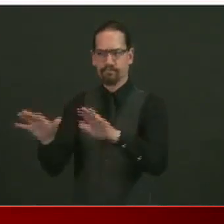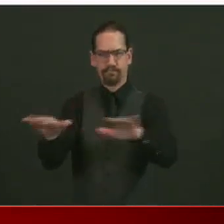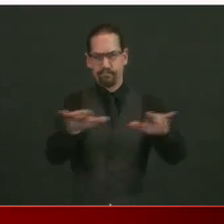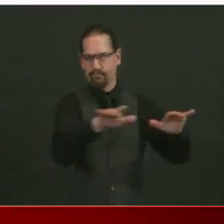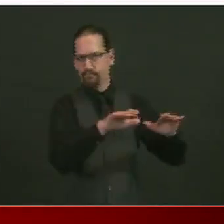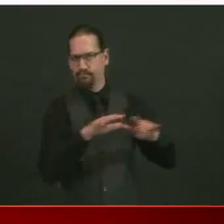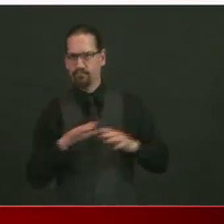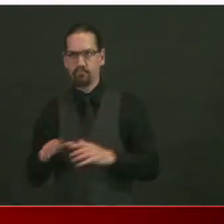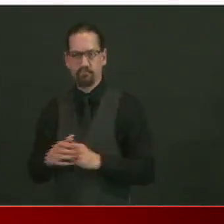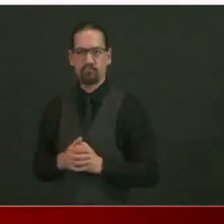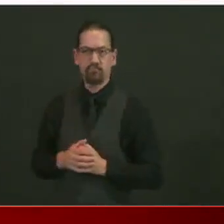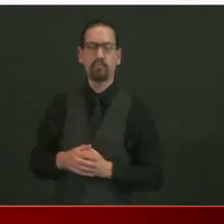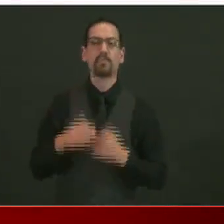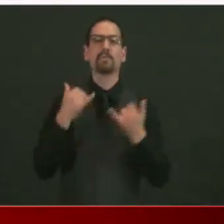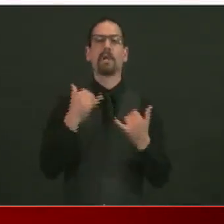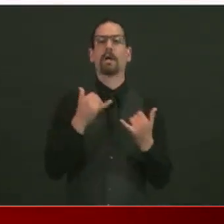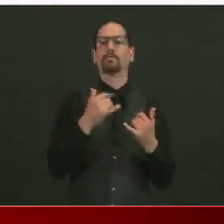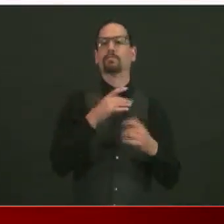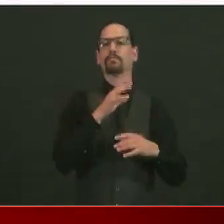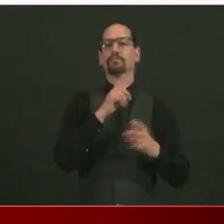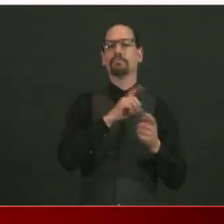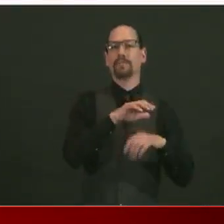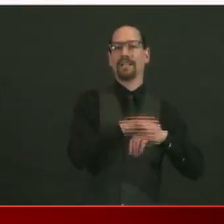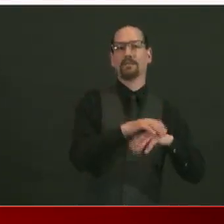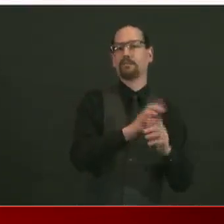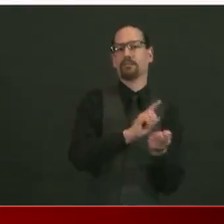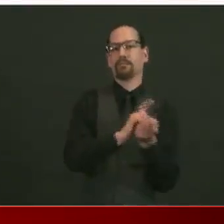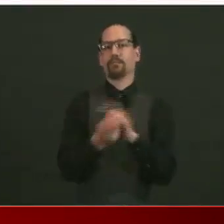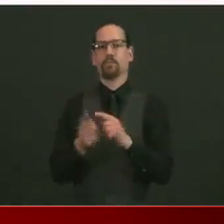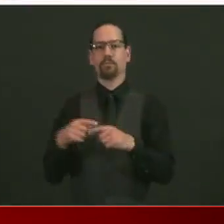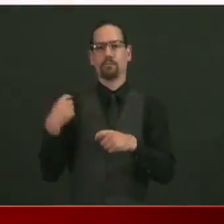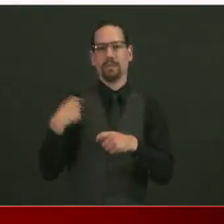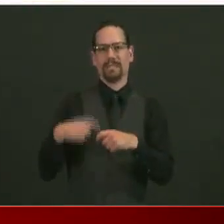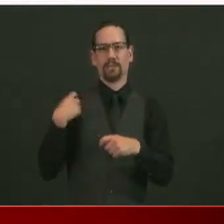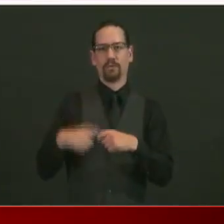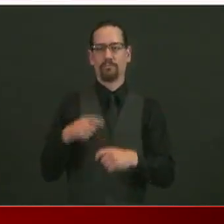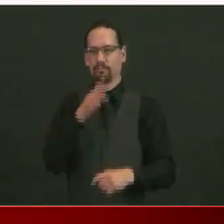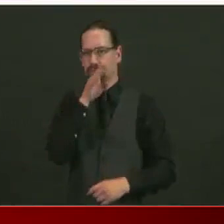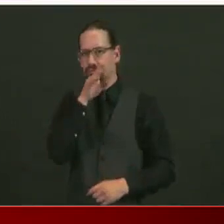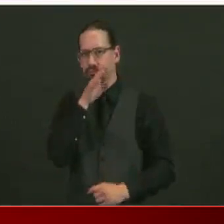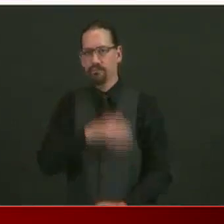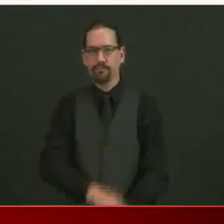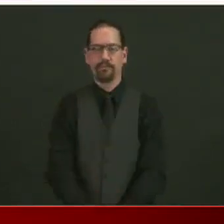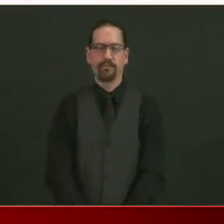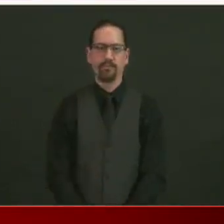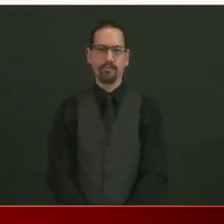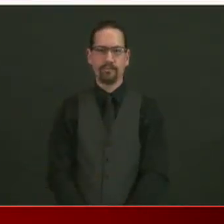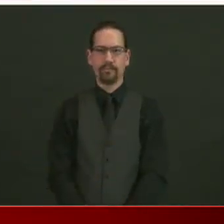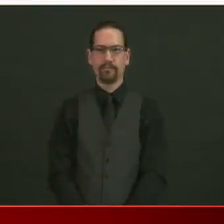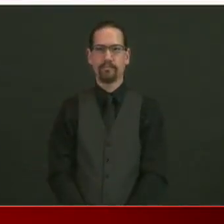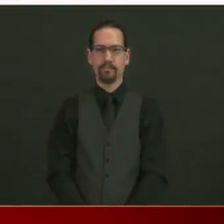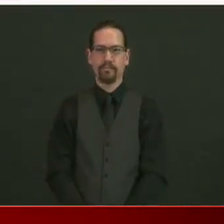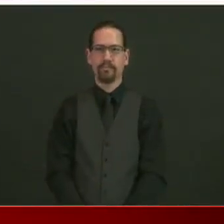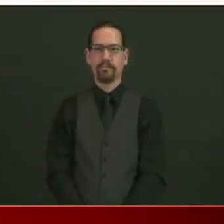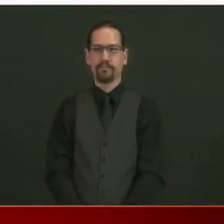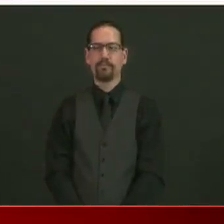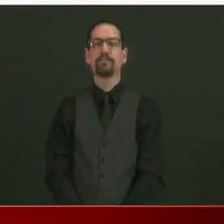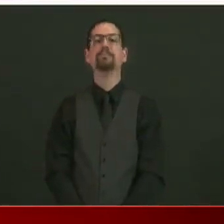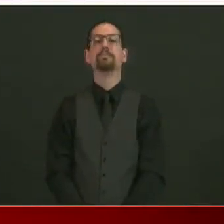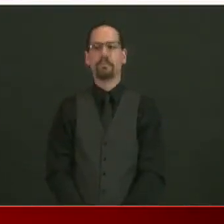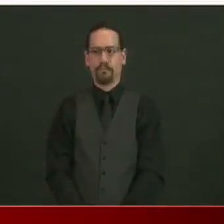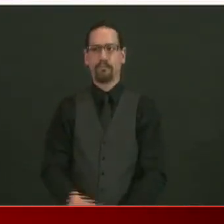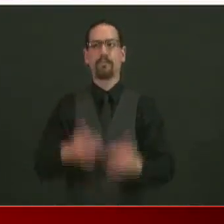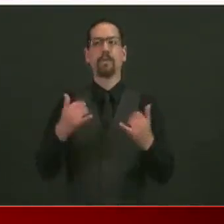diferentes escenarios que se van a ver para el caso A, B, C, D, más o menos. So we're going to have different scenarios that range